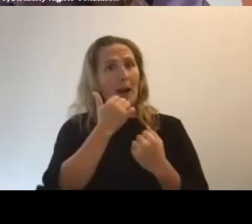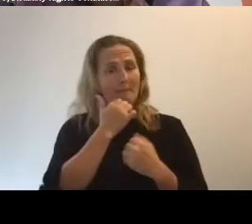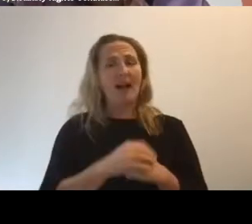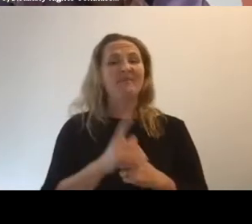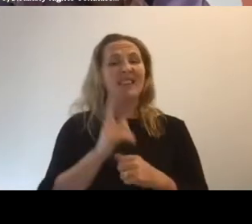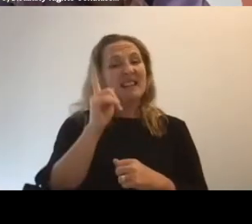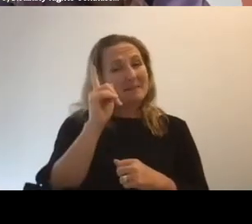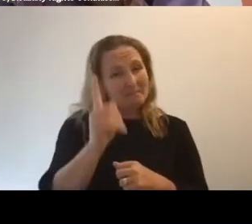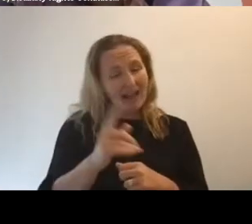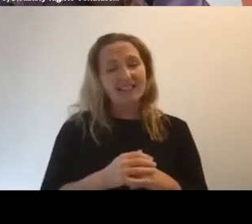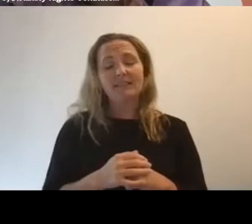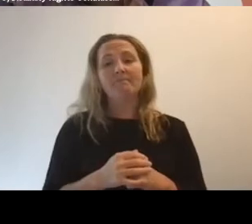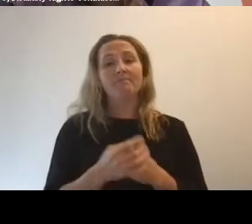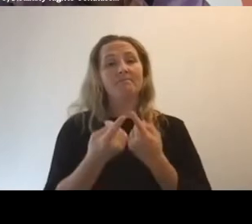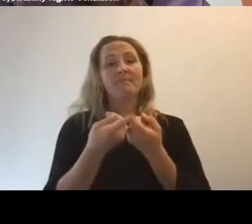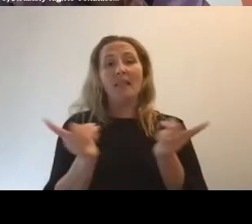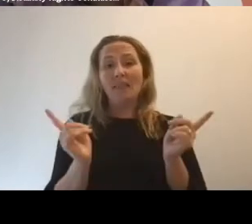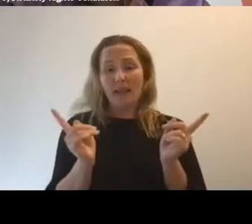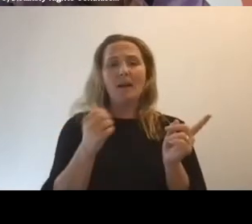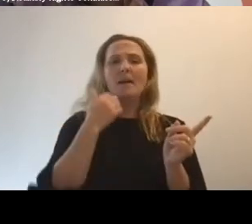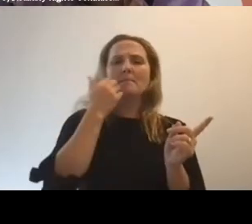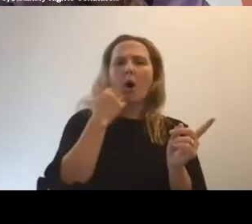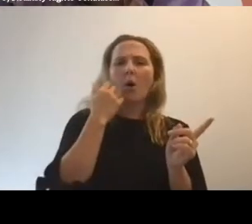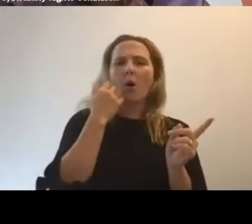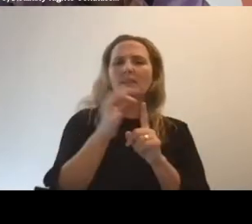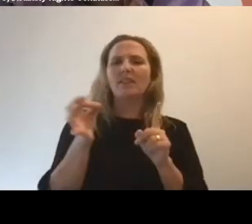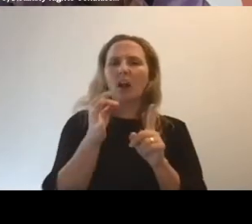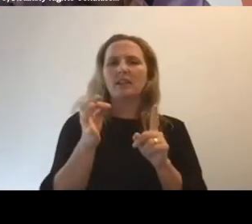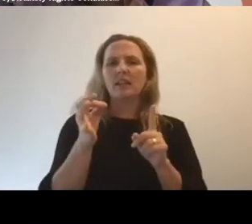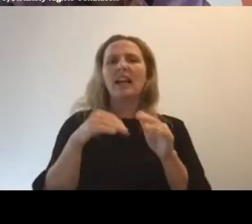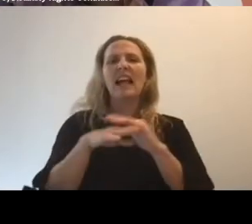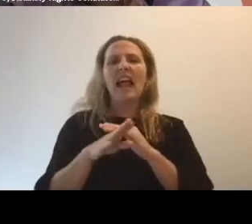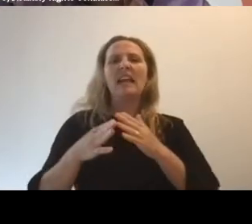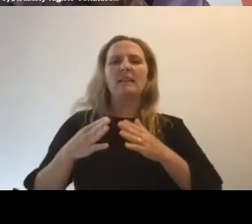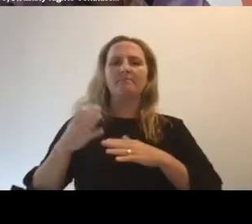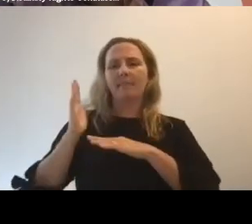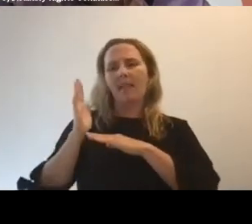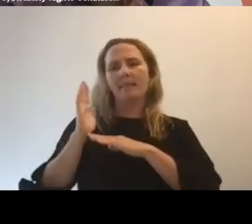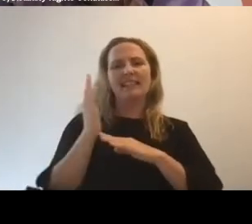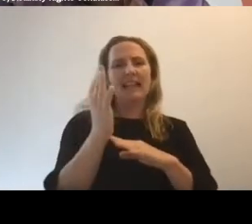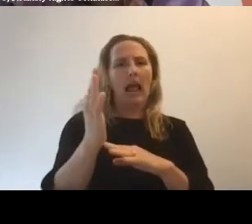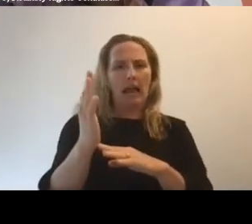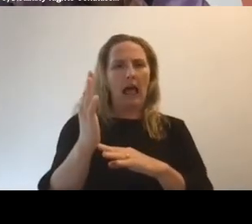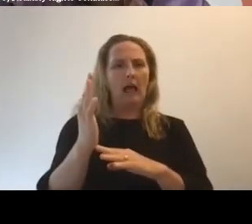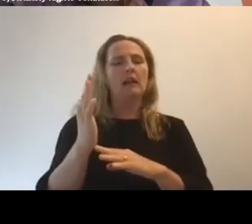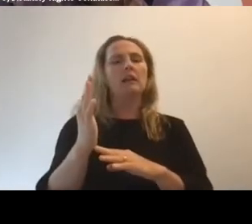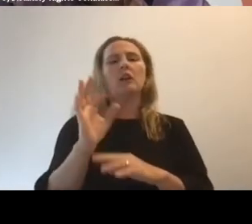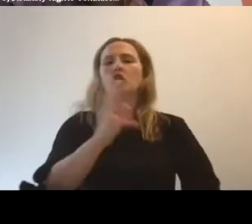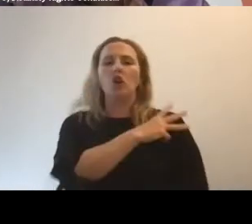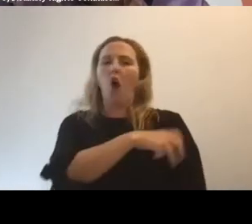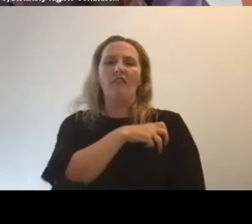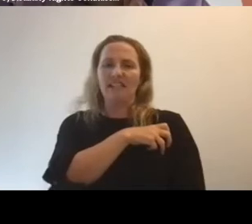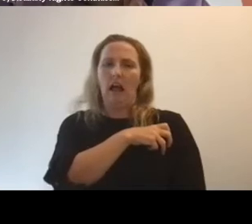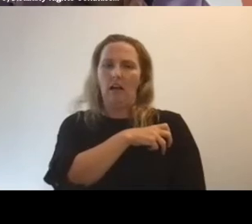those Māori and Pacifica sit in our sailor rather than our officer corps, and therefore they're